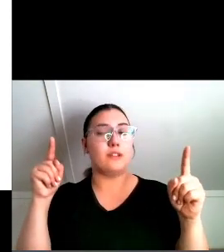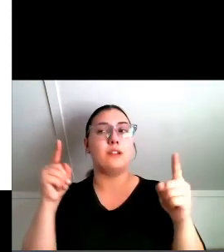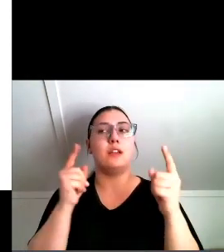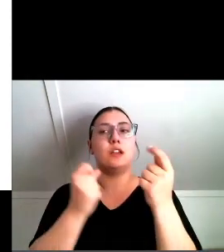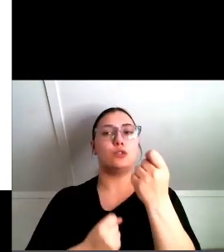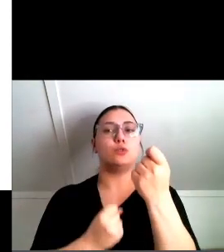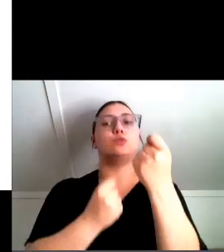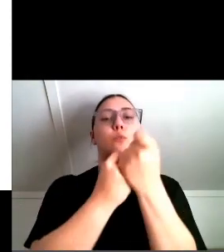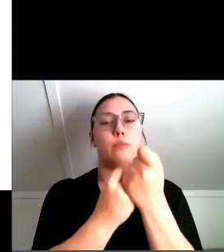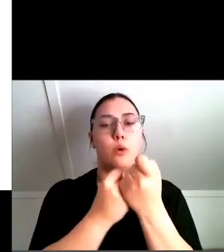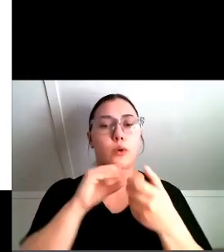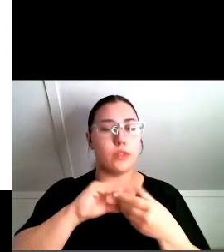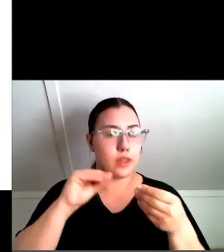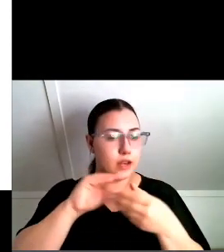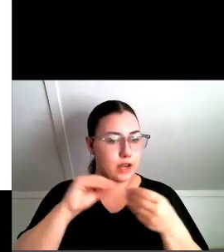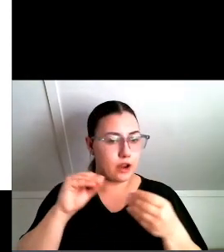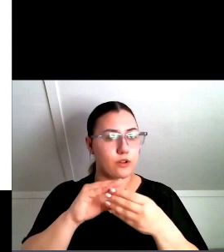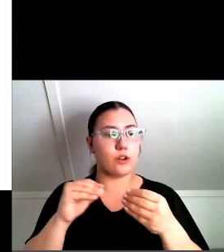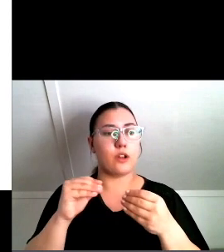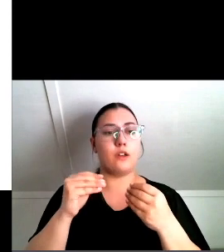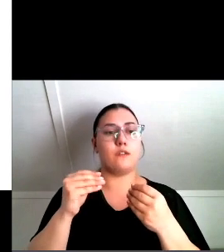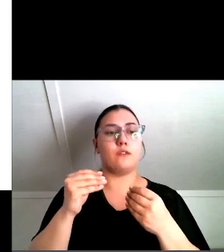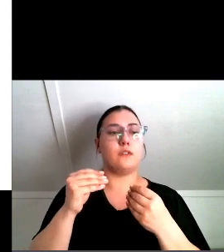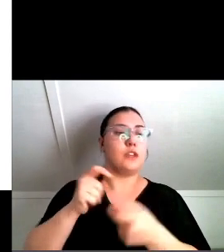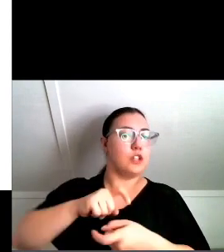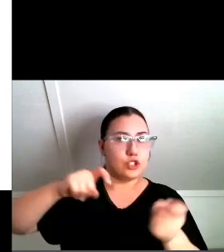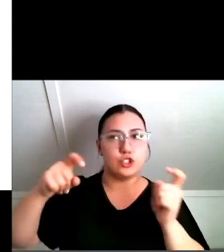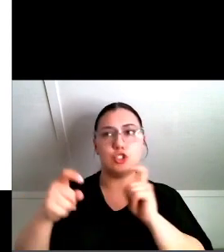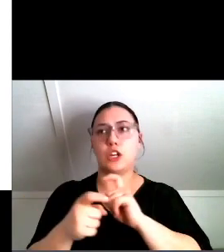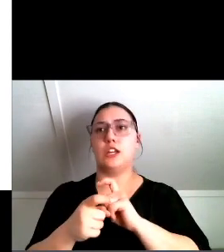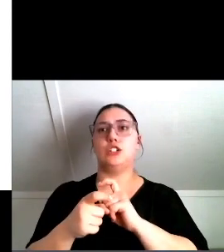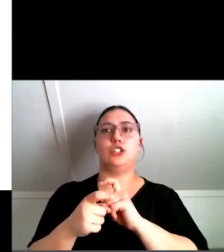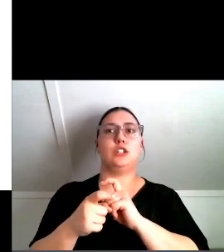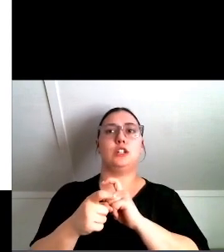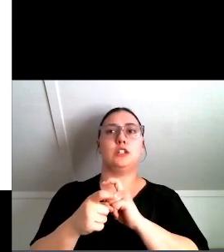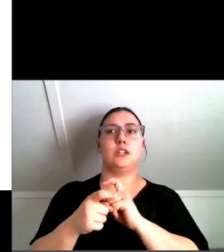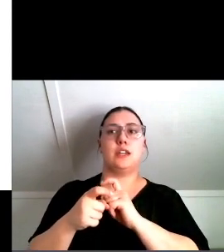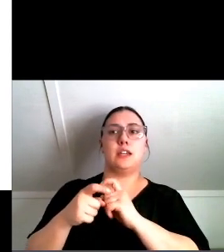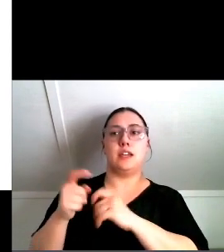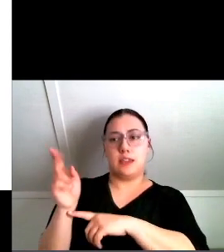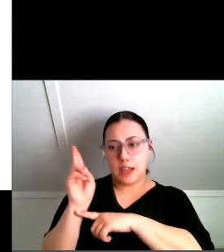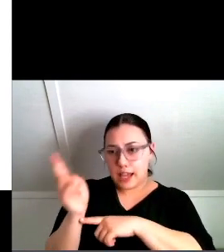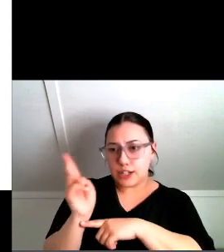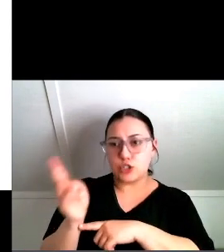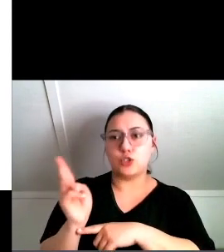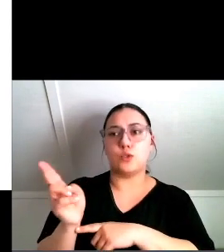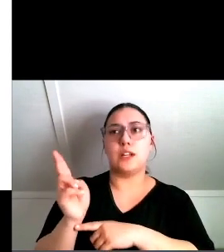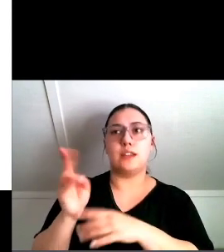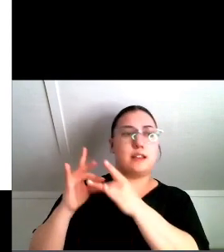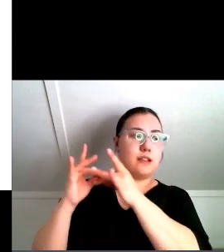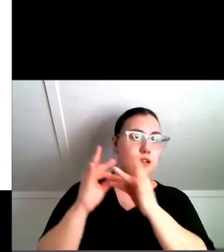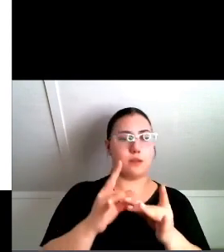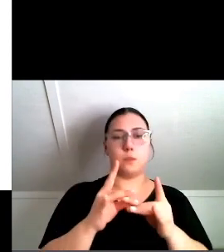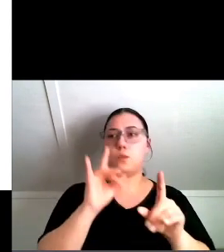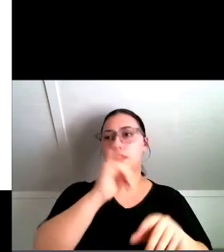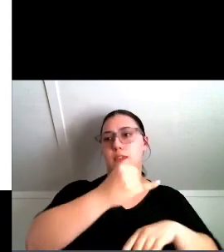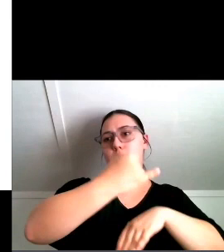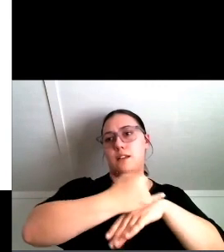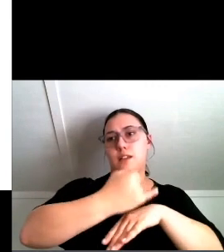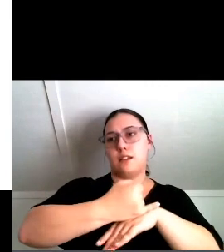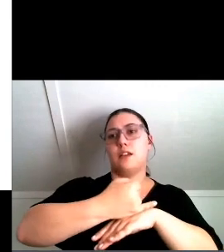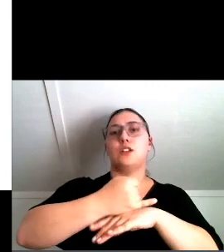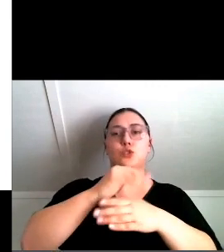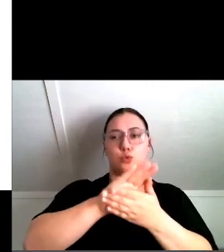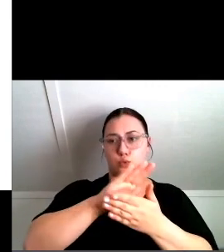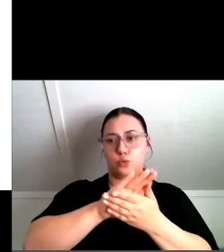the narrative of transformation and legacy that's associated with the Hungerford School that's so important to the